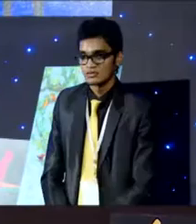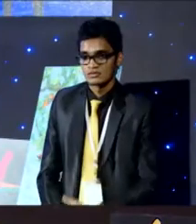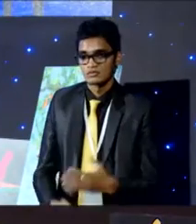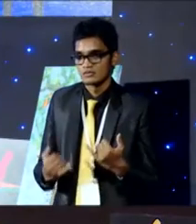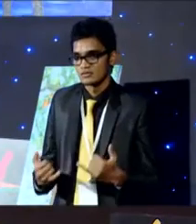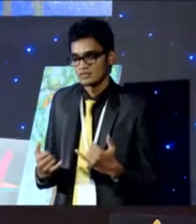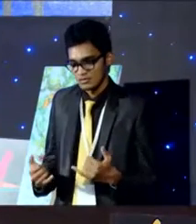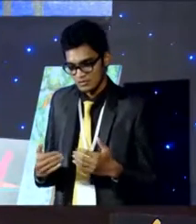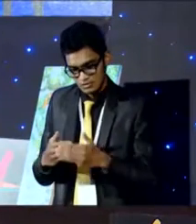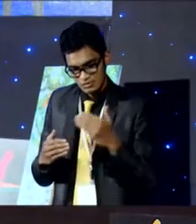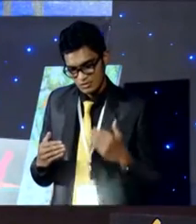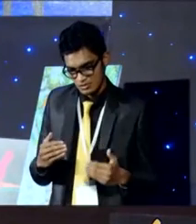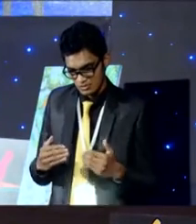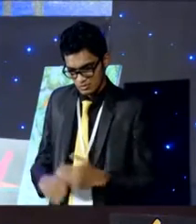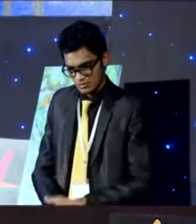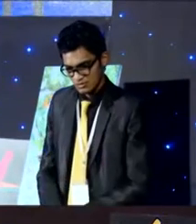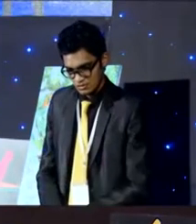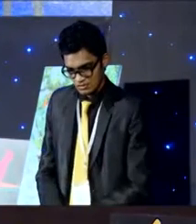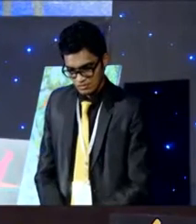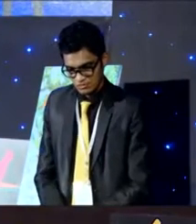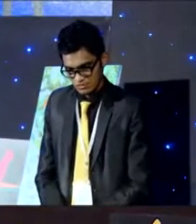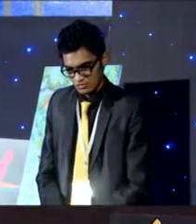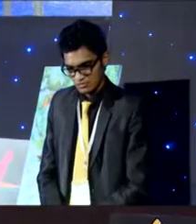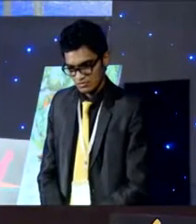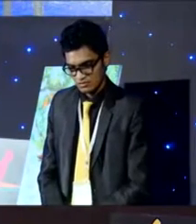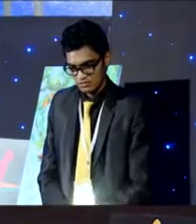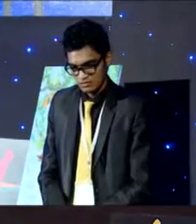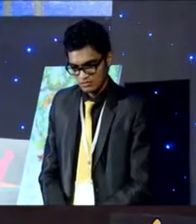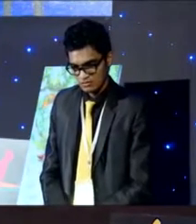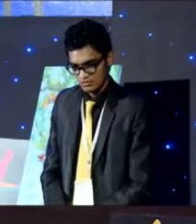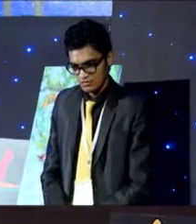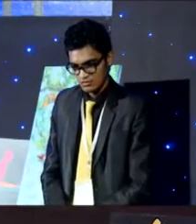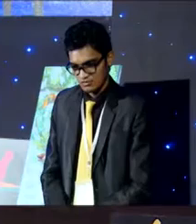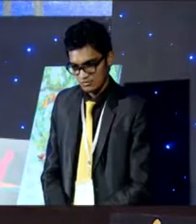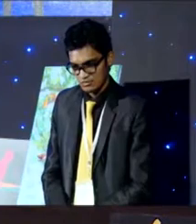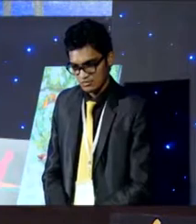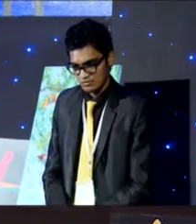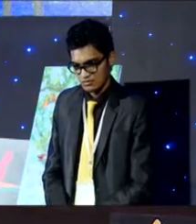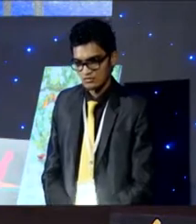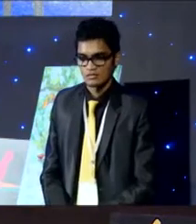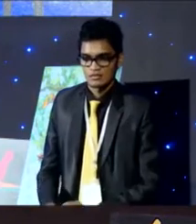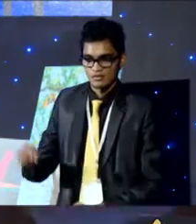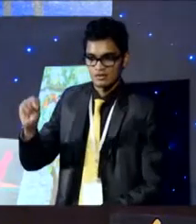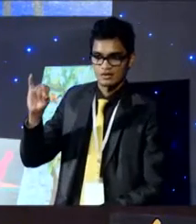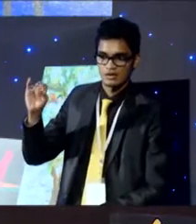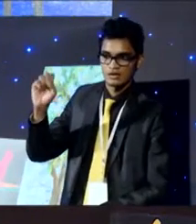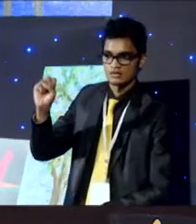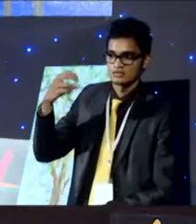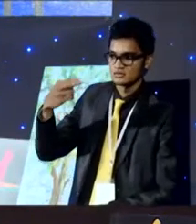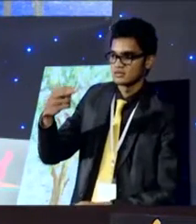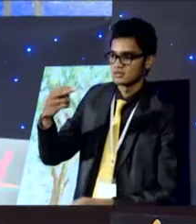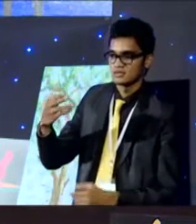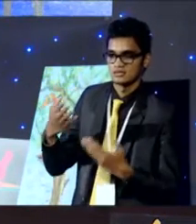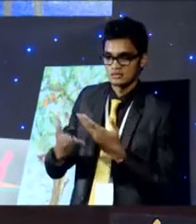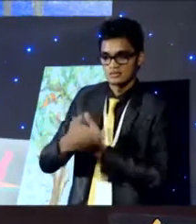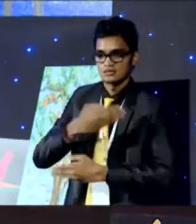last union budget, Mr. Jaitley's only mention on Kerala was upgrading NISH as a national university for